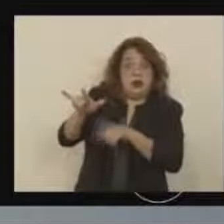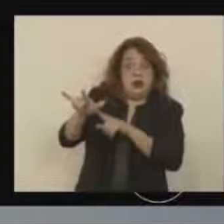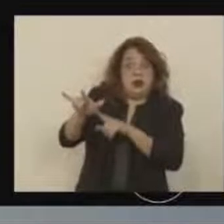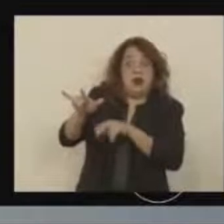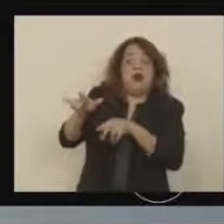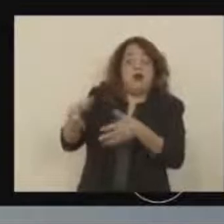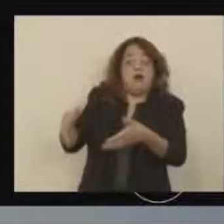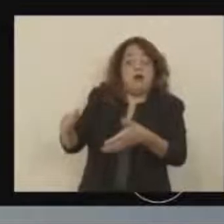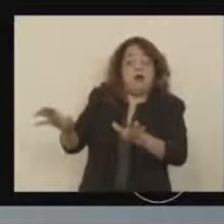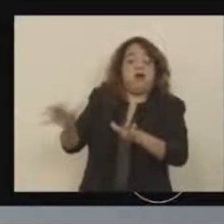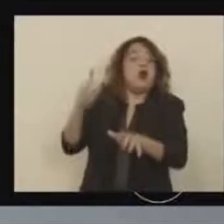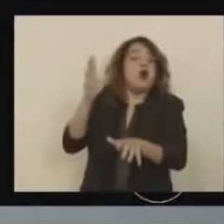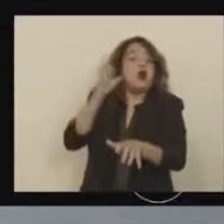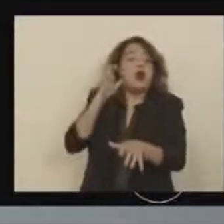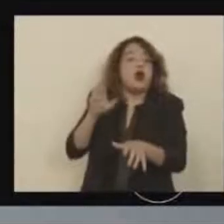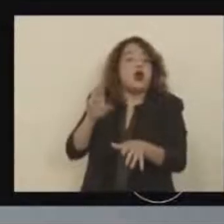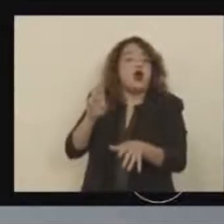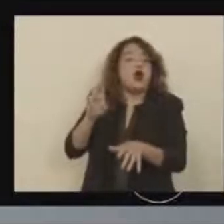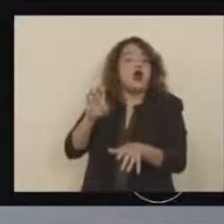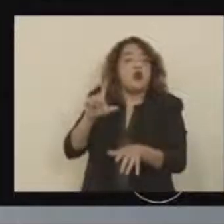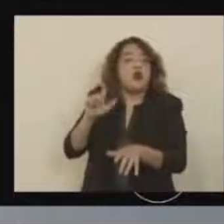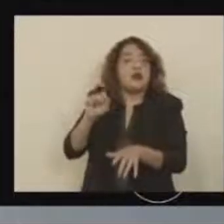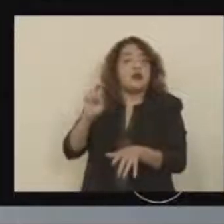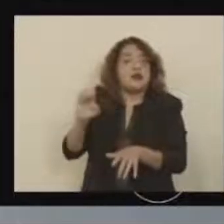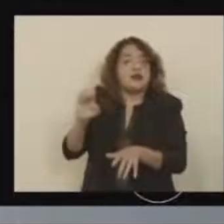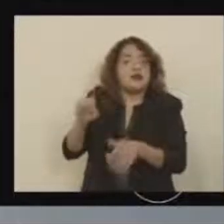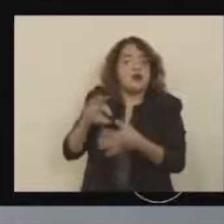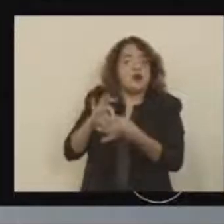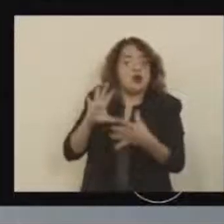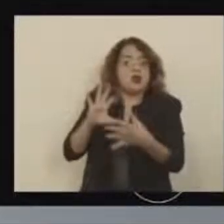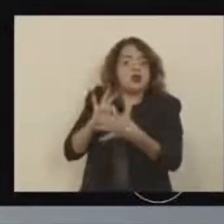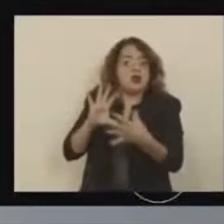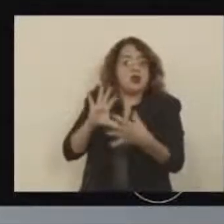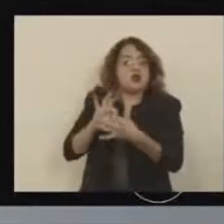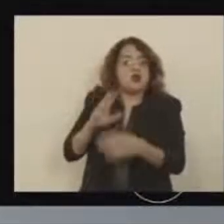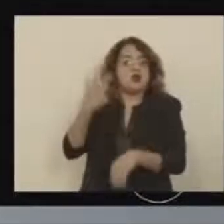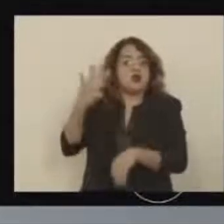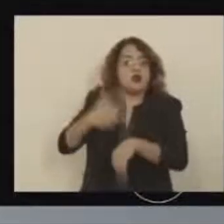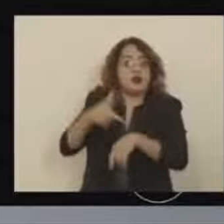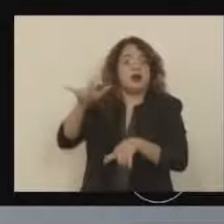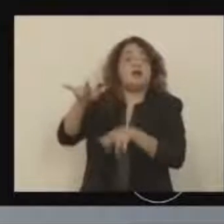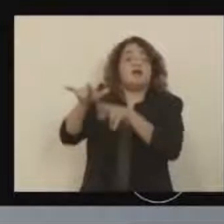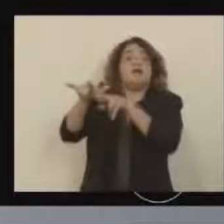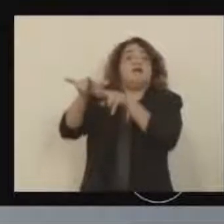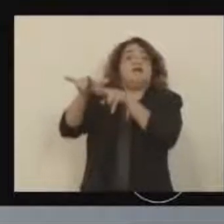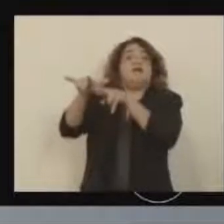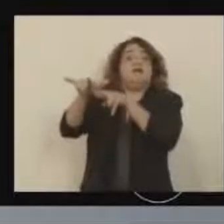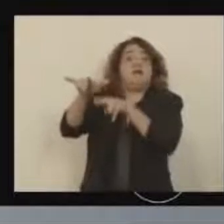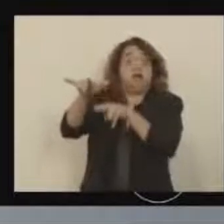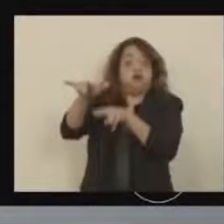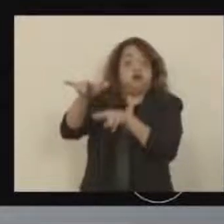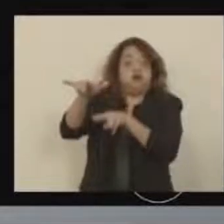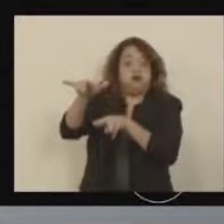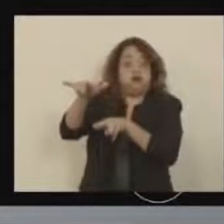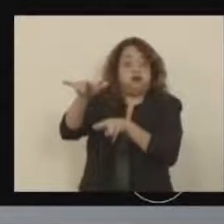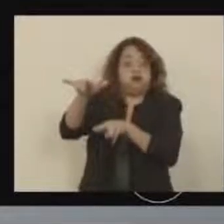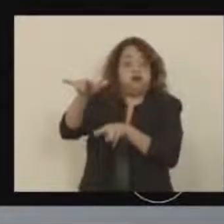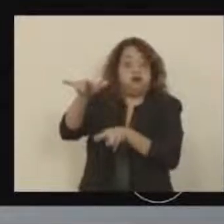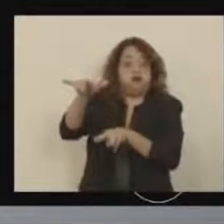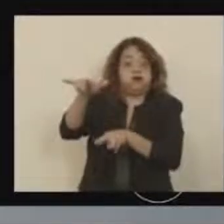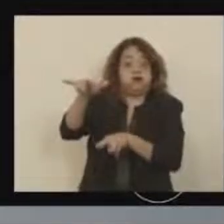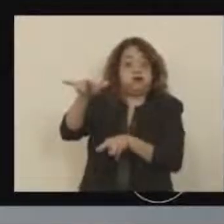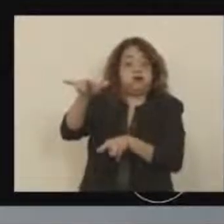when you hear her say, "Release, release, release." After release, the rocket falls for about 5 seconds before the main engine, Newton